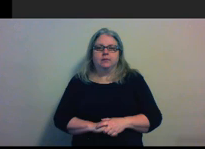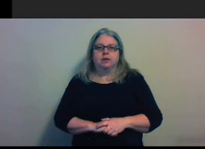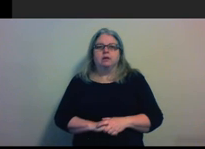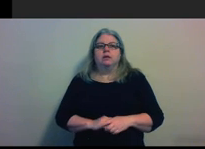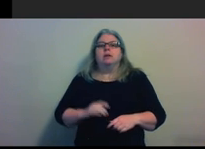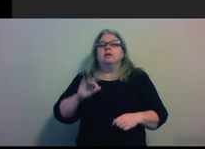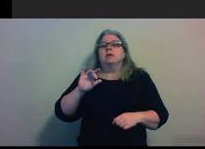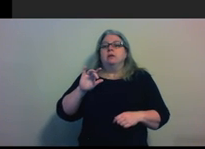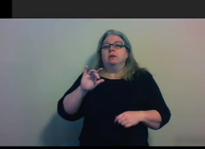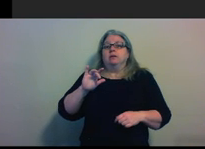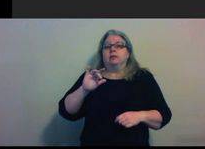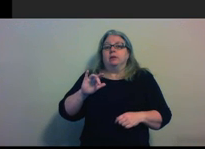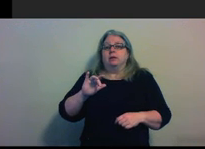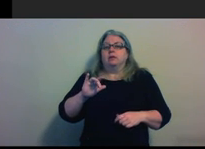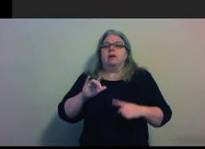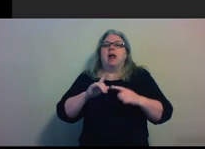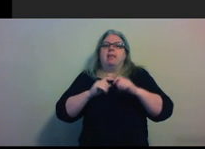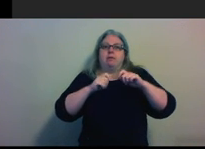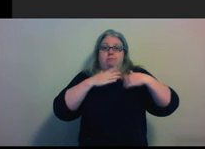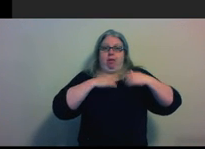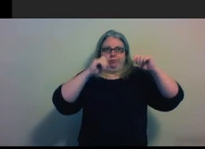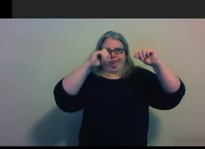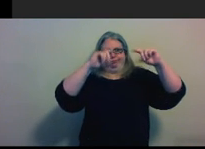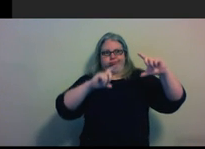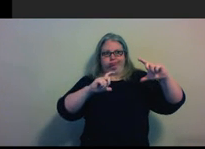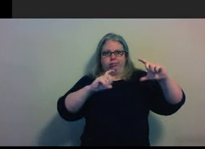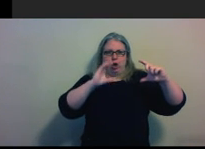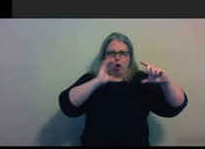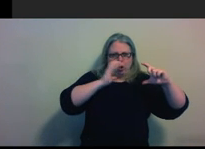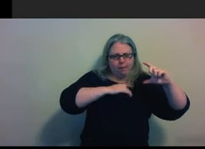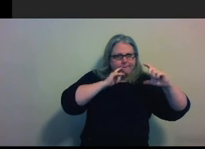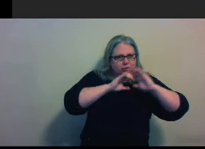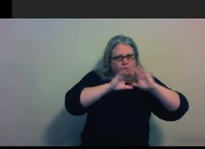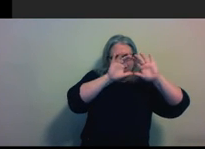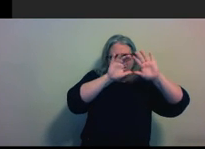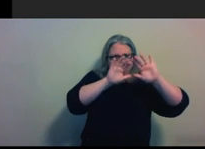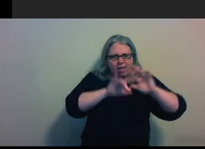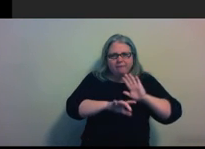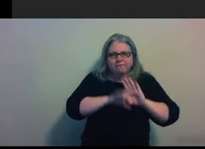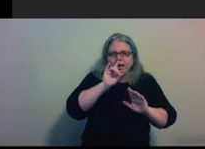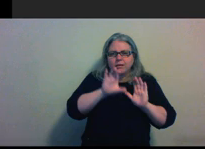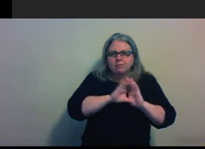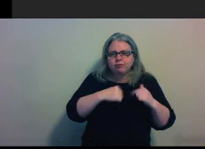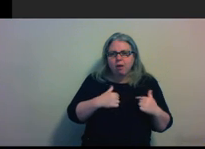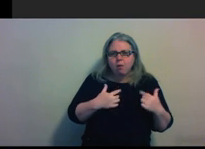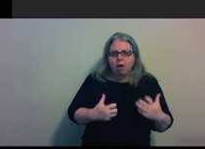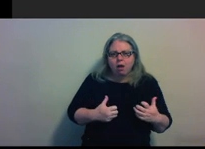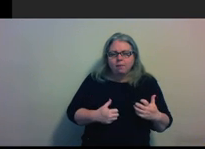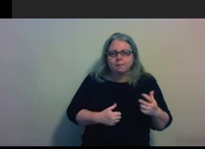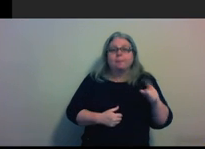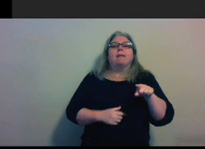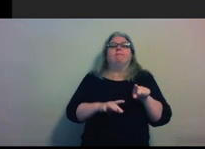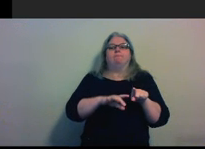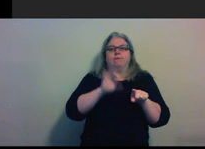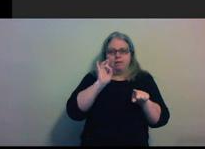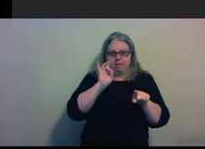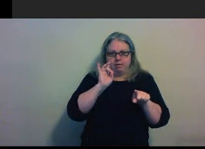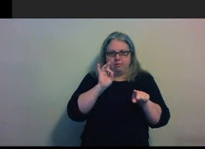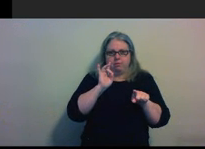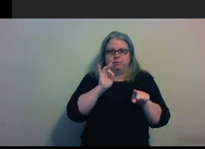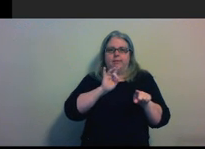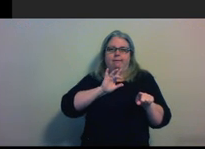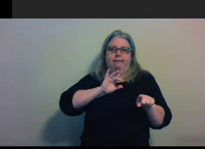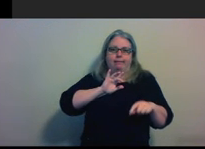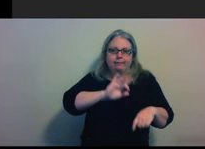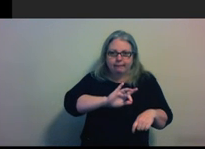this, I'm going to go into my photos and scroll down to an image that I might want to use. And here